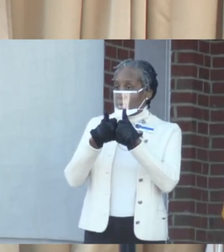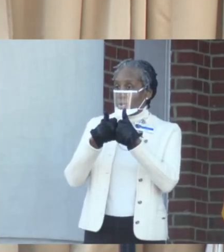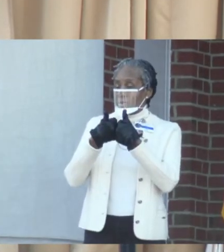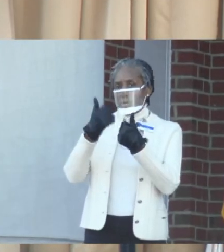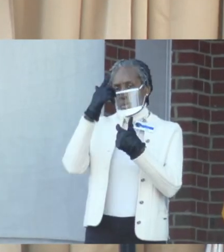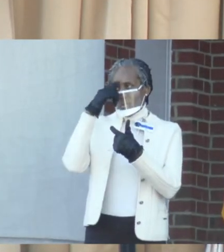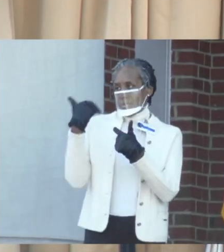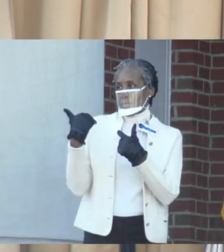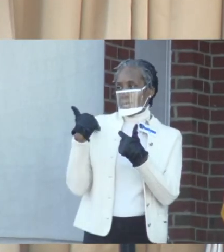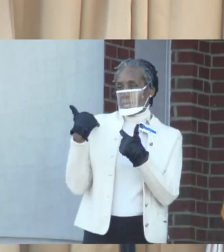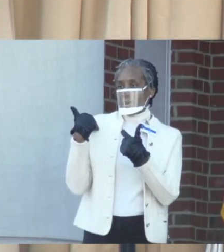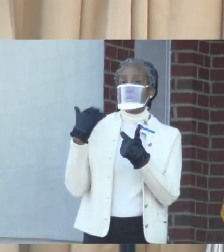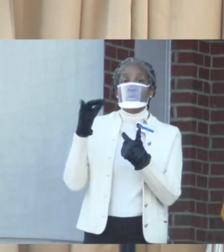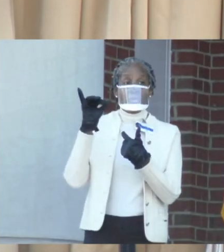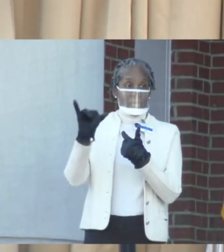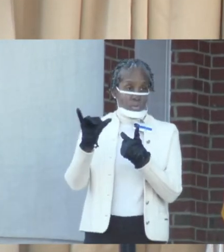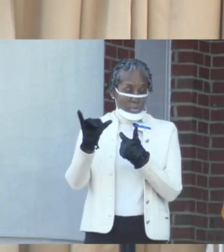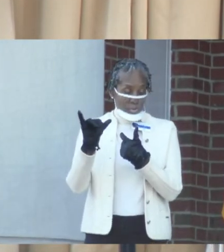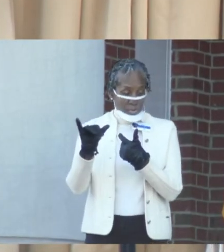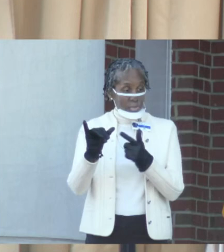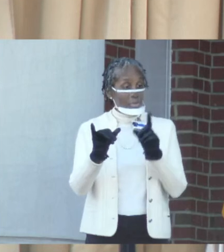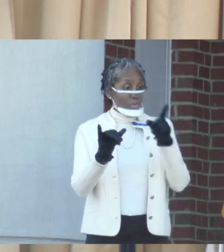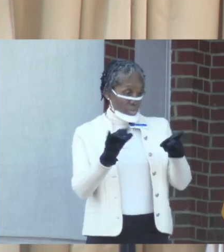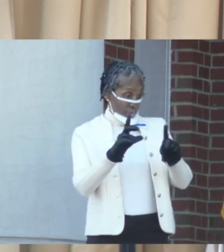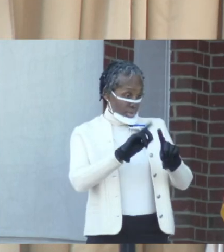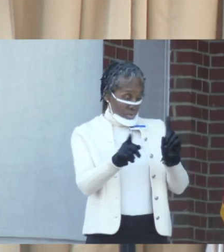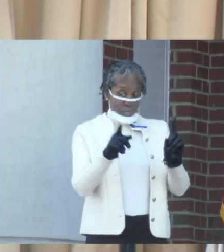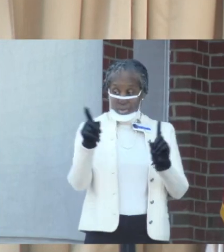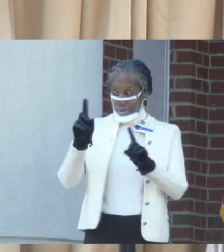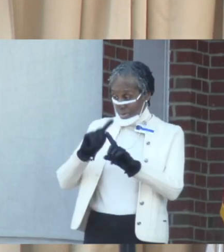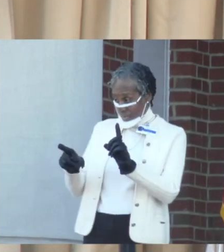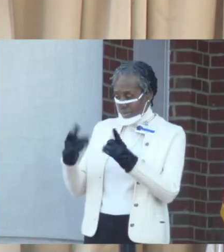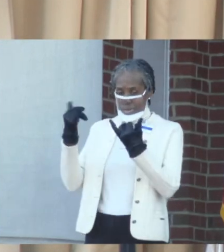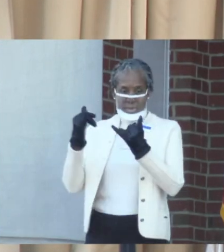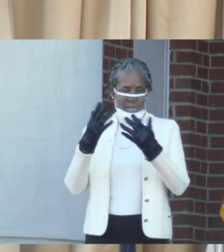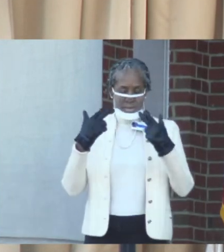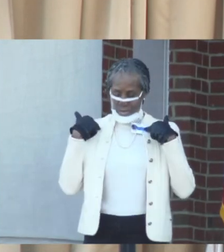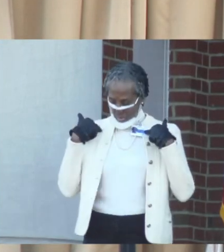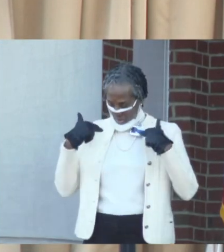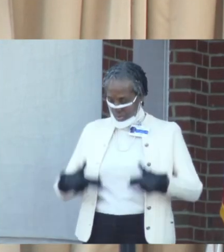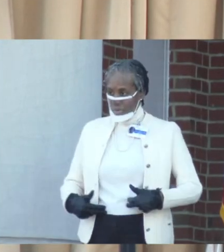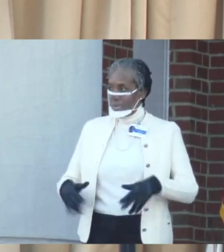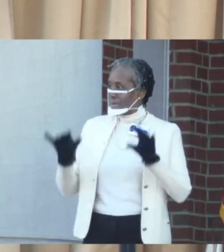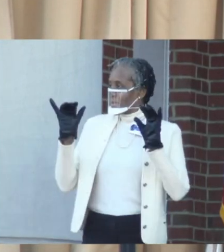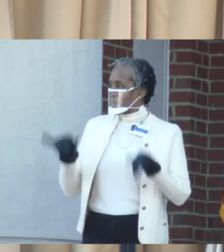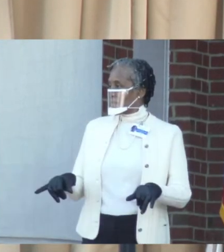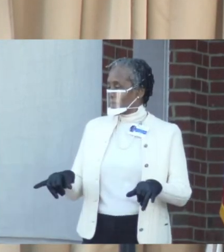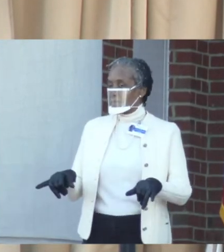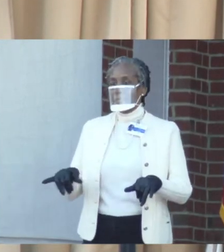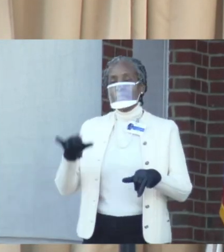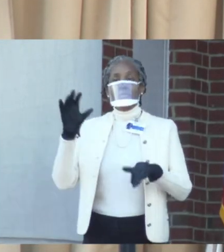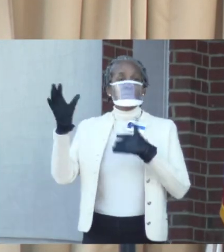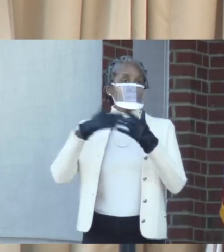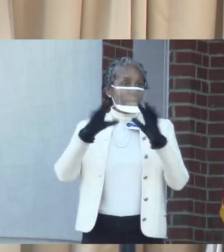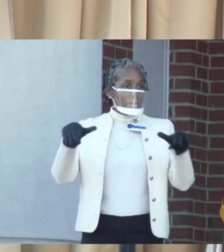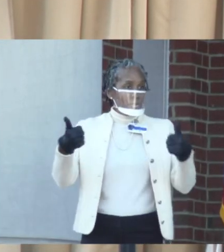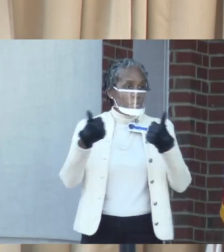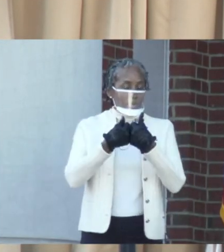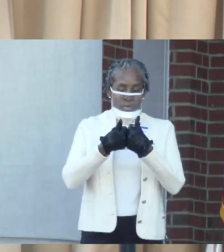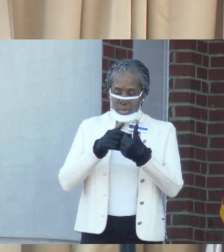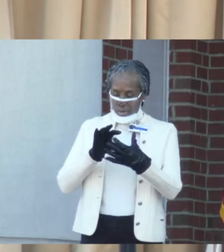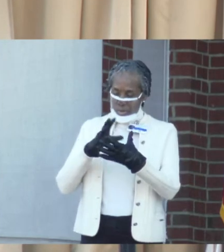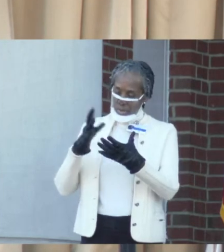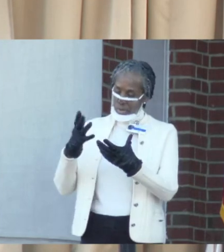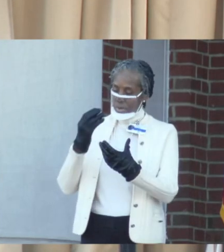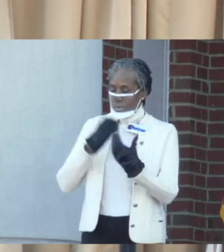us that although we're different, we're human. We go through challenges and we're all being pressed by gravity,